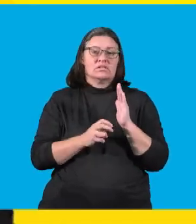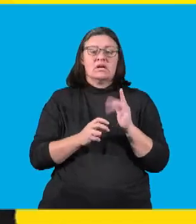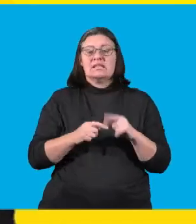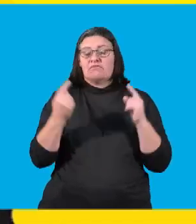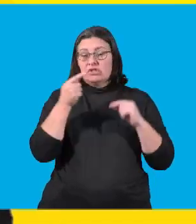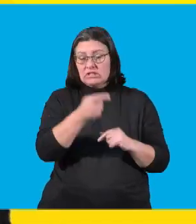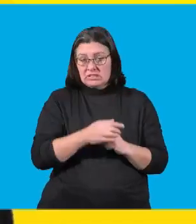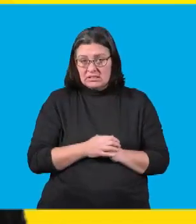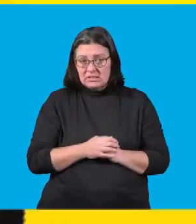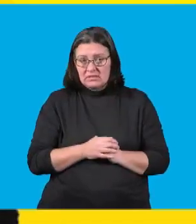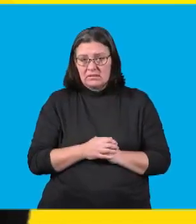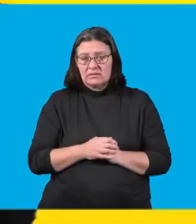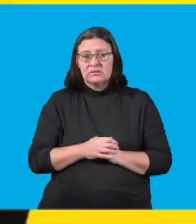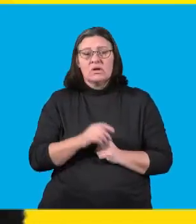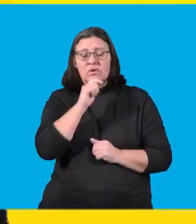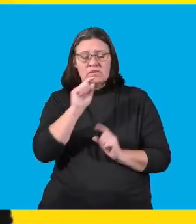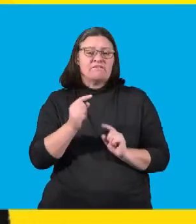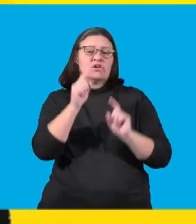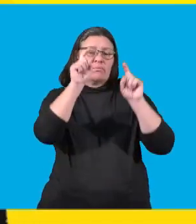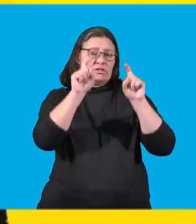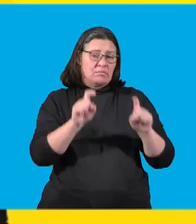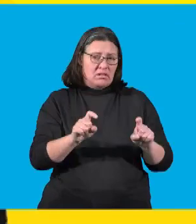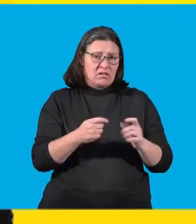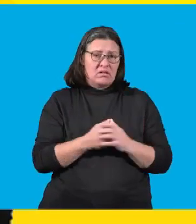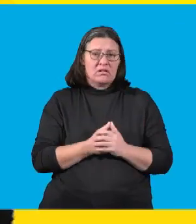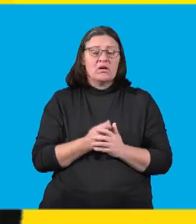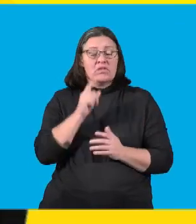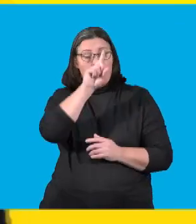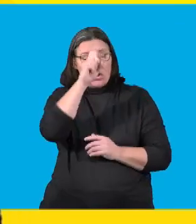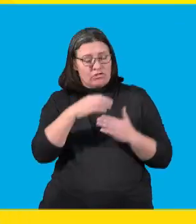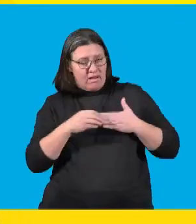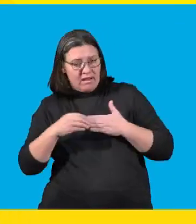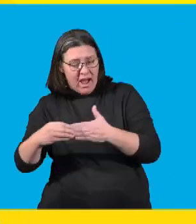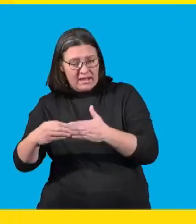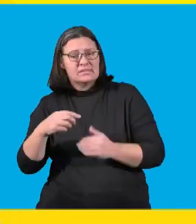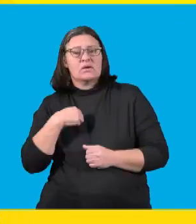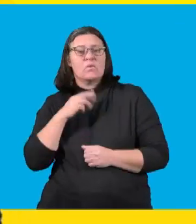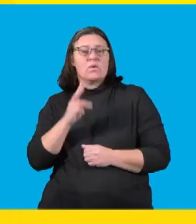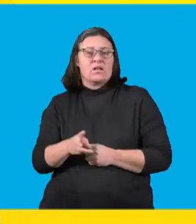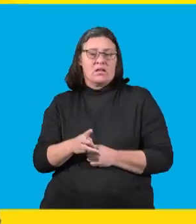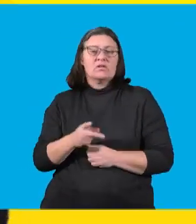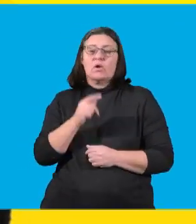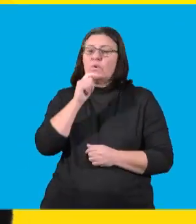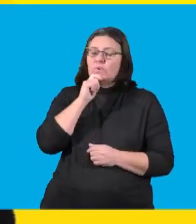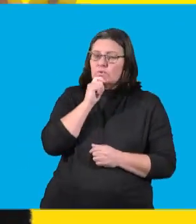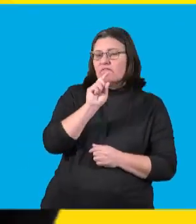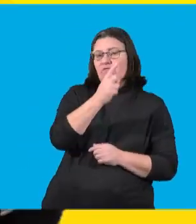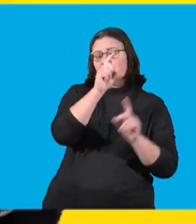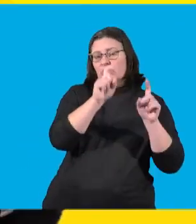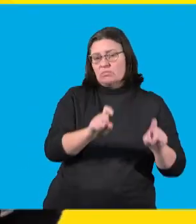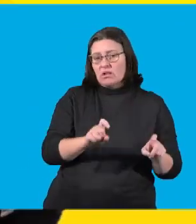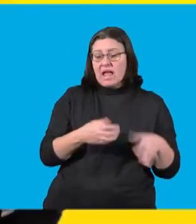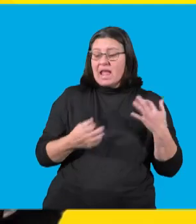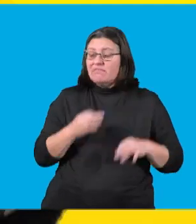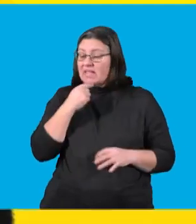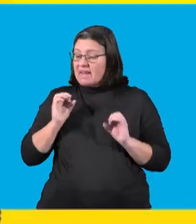of differentiation. So using first principles, remember your question will guide you to the fact that you need to use